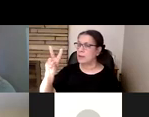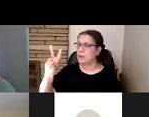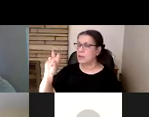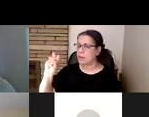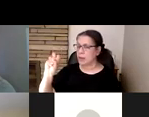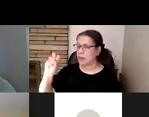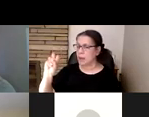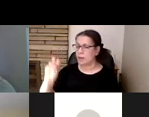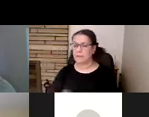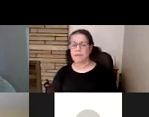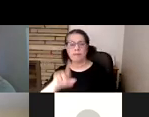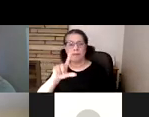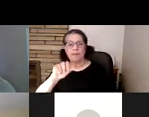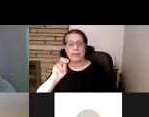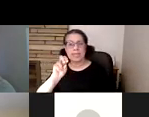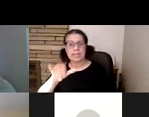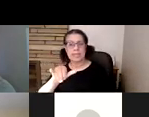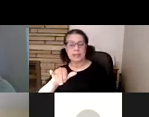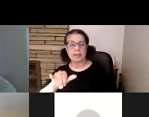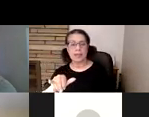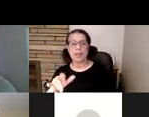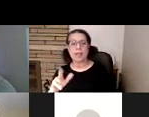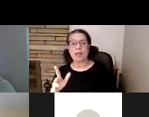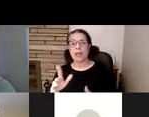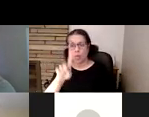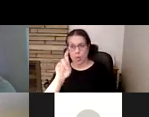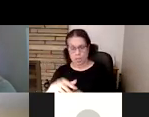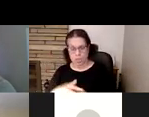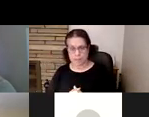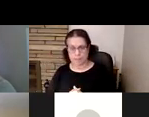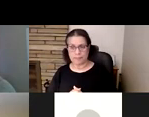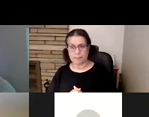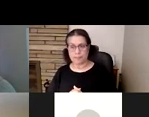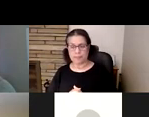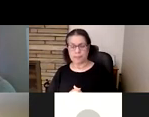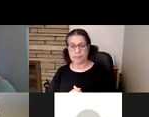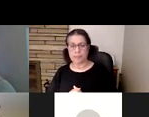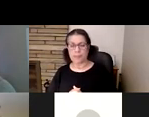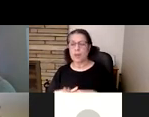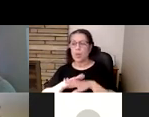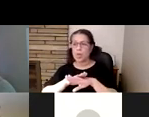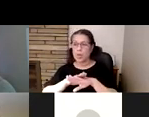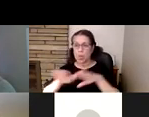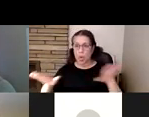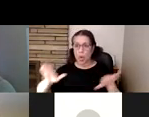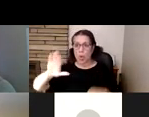We have another question is, will the no cash on board fare policy apply to